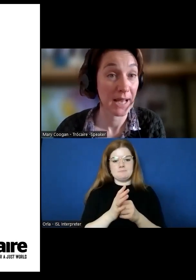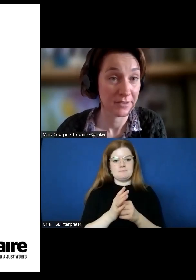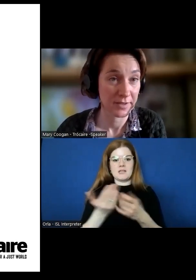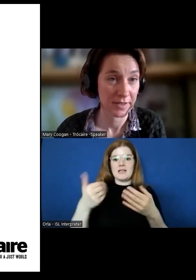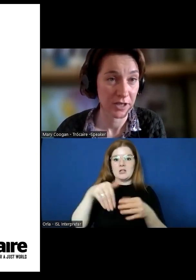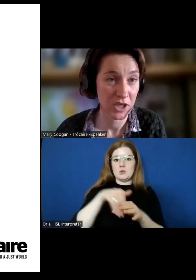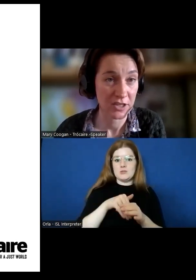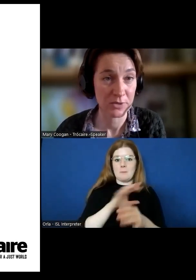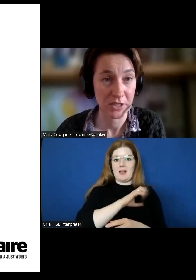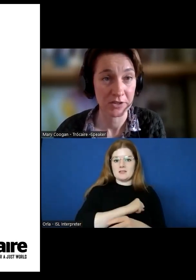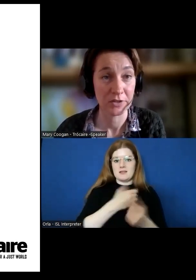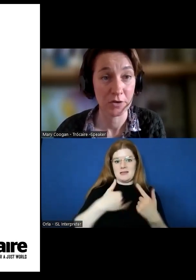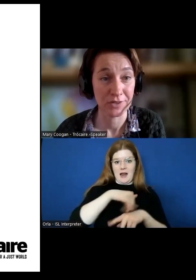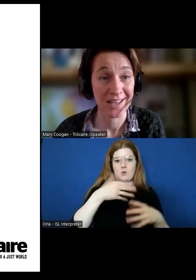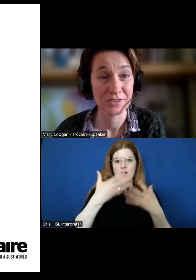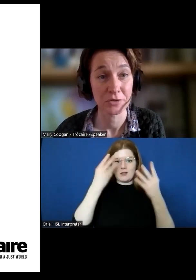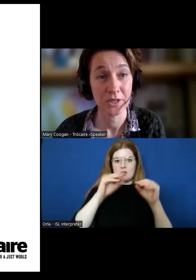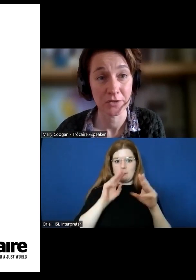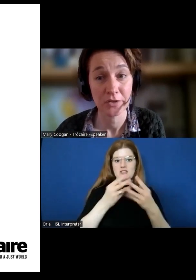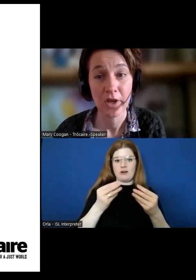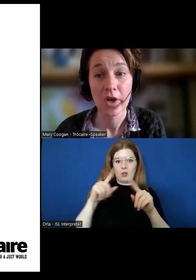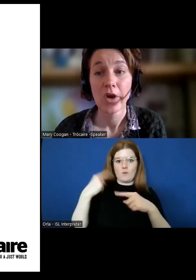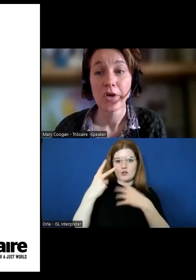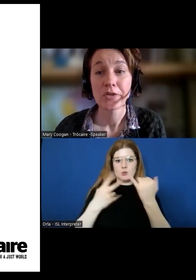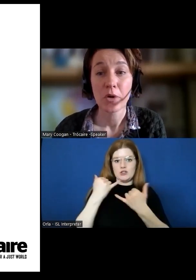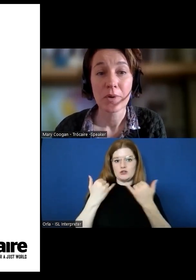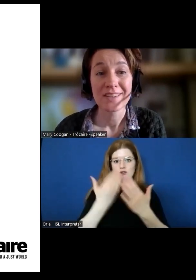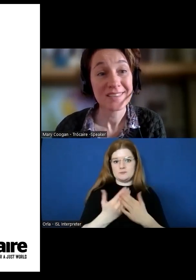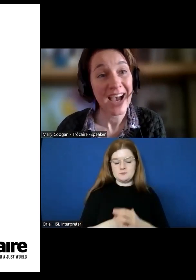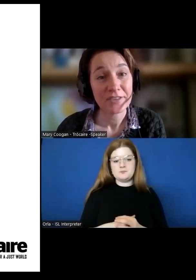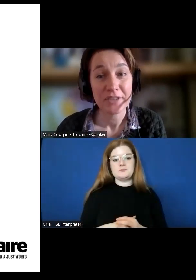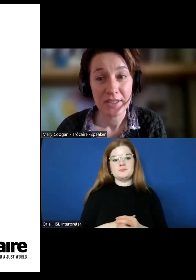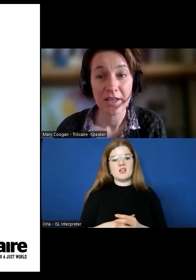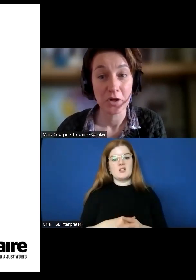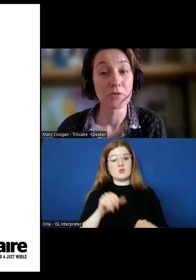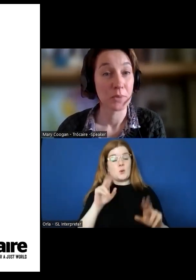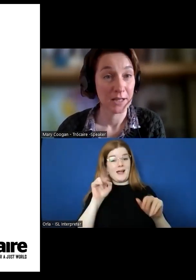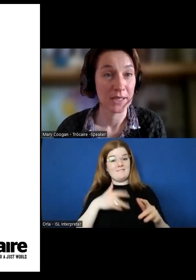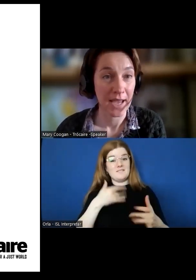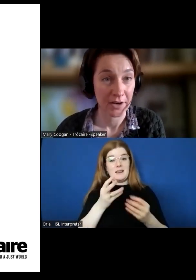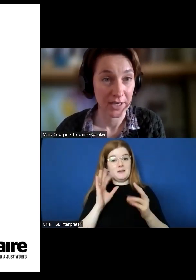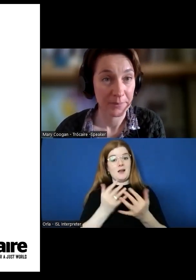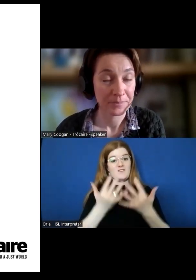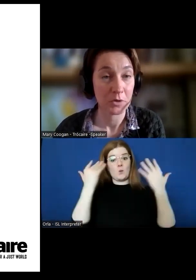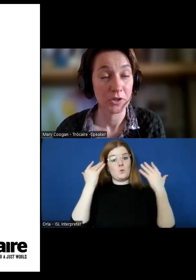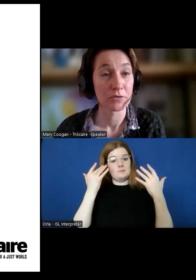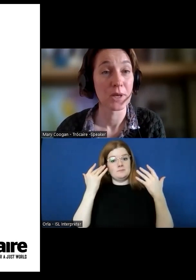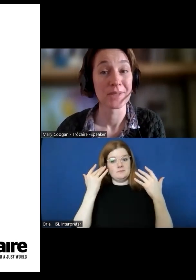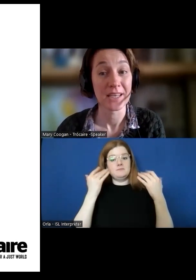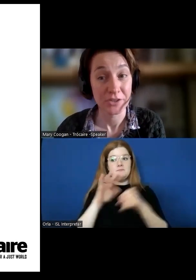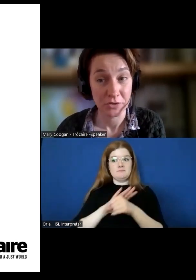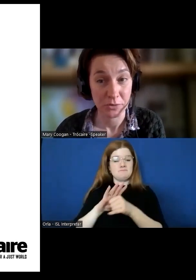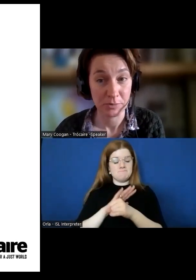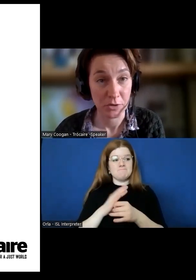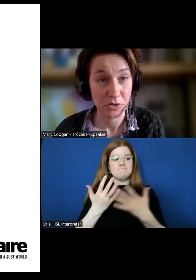including Palestine in our education materials over the last 2 years. So this can feel like an overwhelming area or an